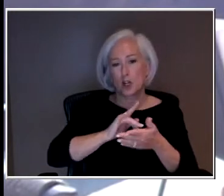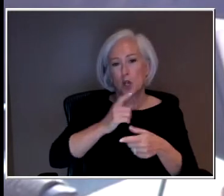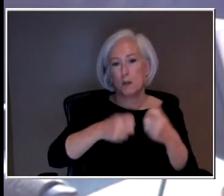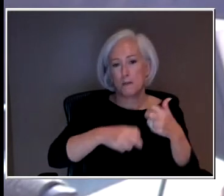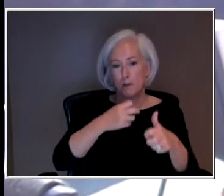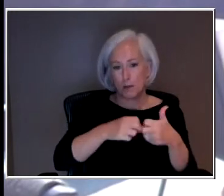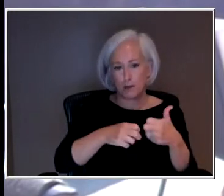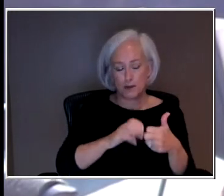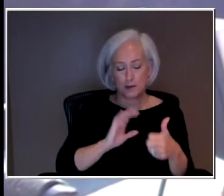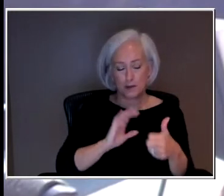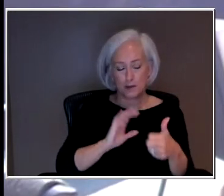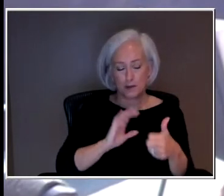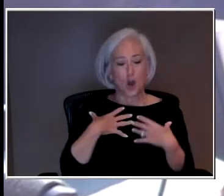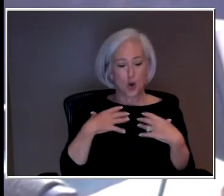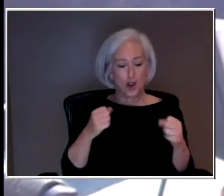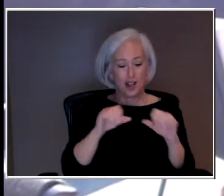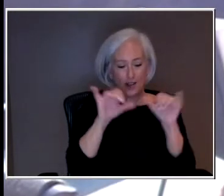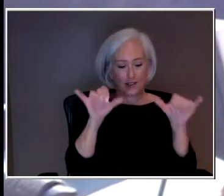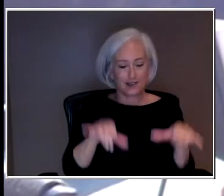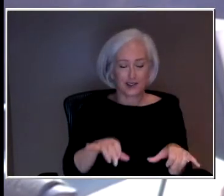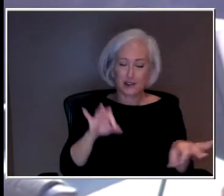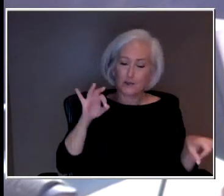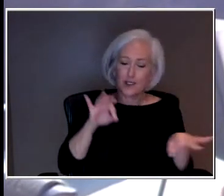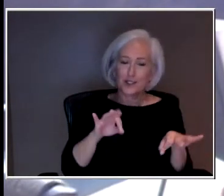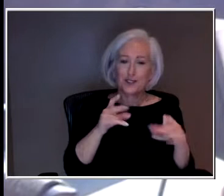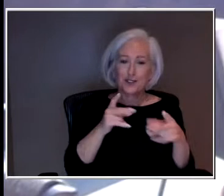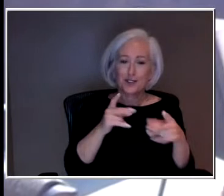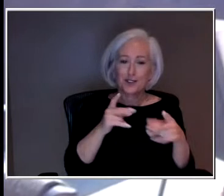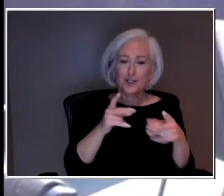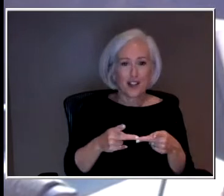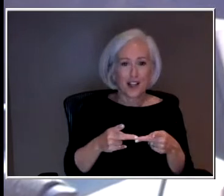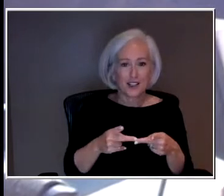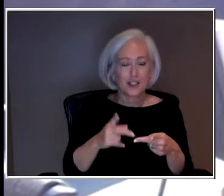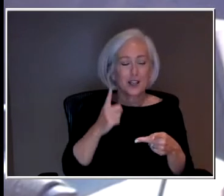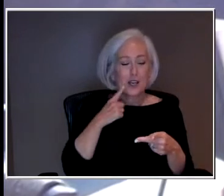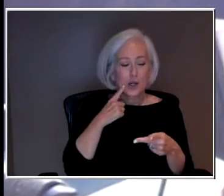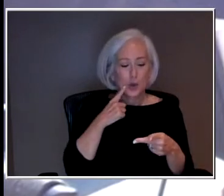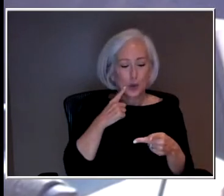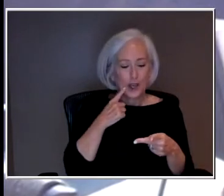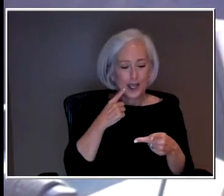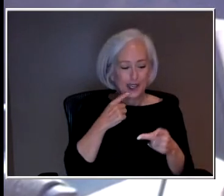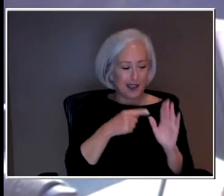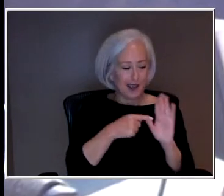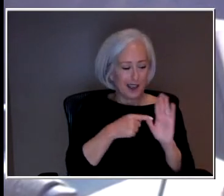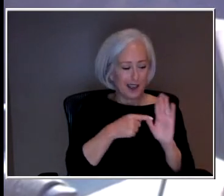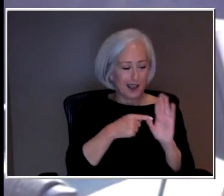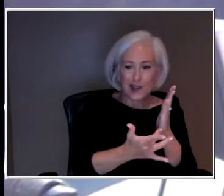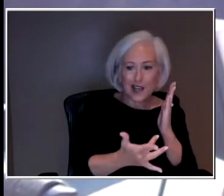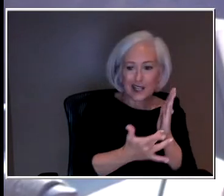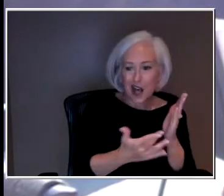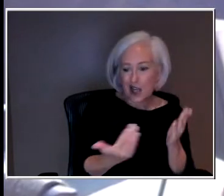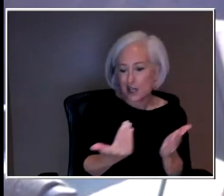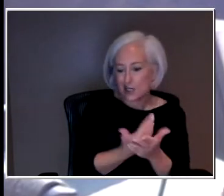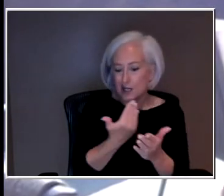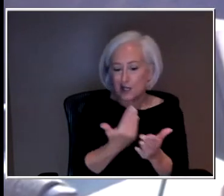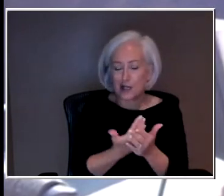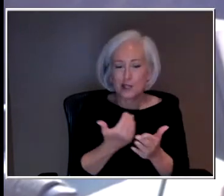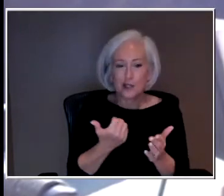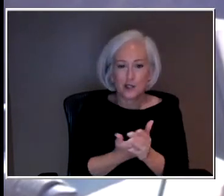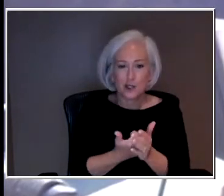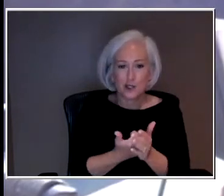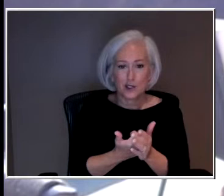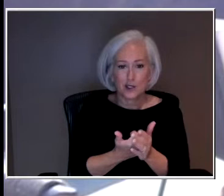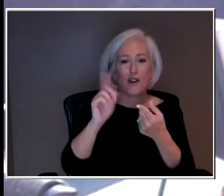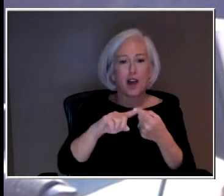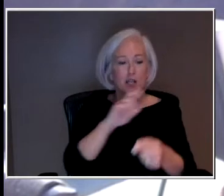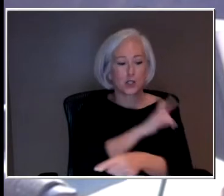system is the perfect place. We can kind of assimilate that technology and bring it to use for our patients very quickly,